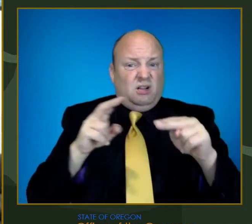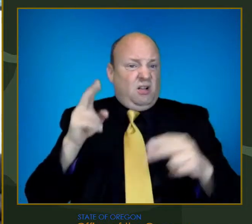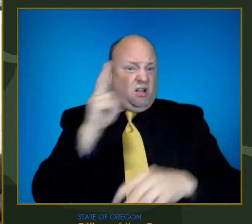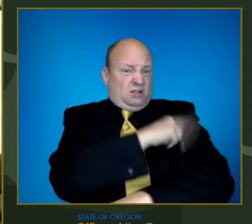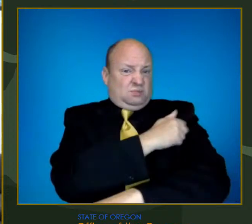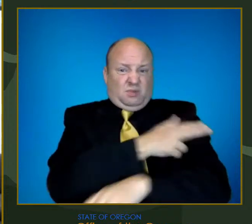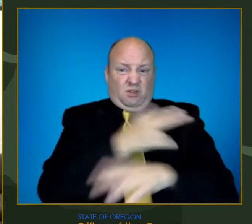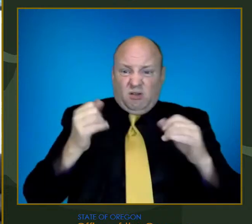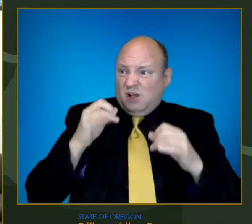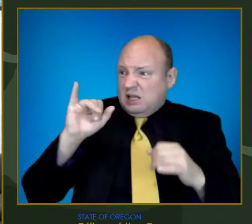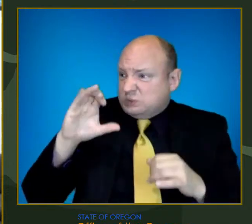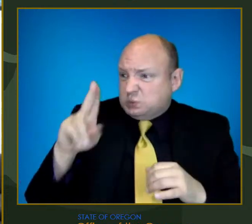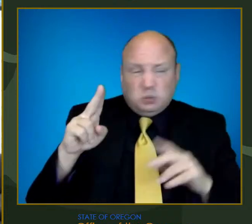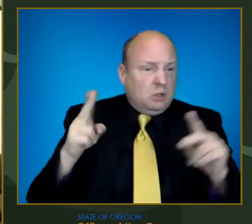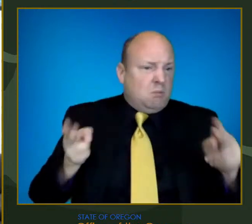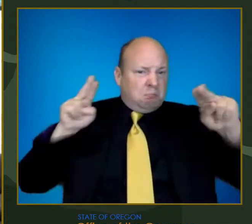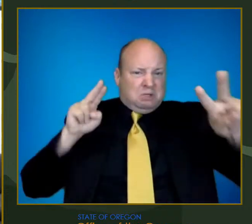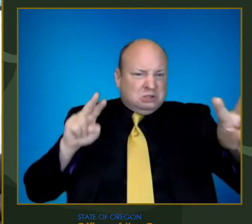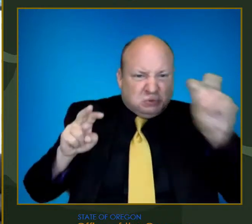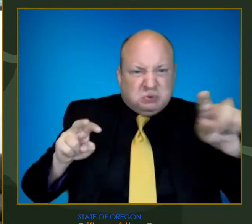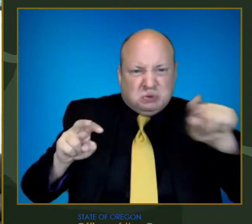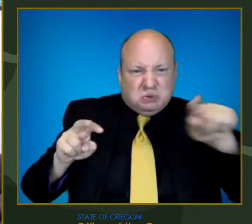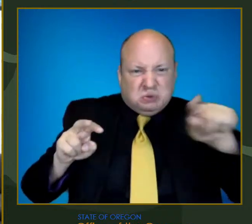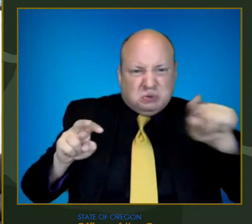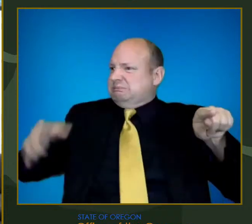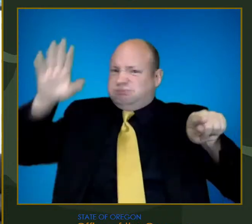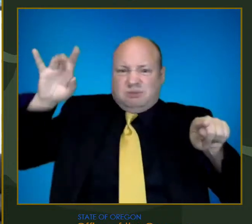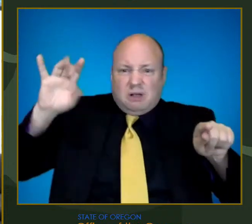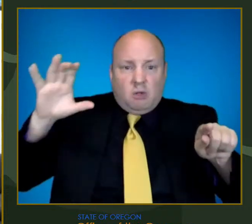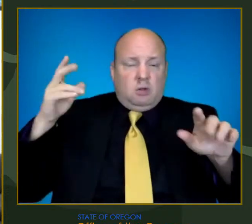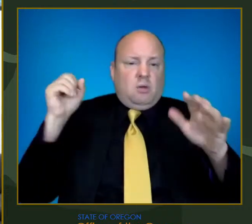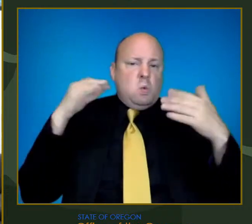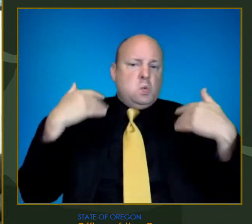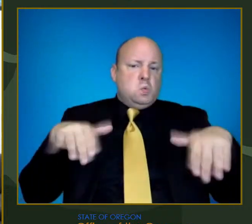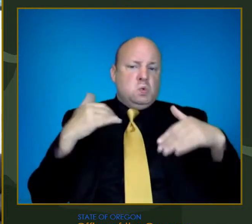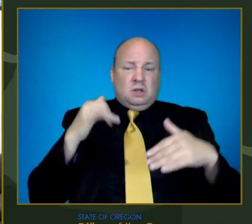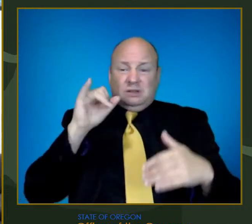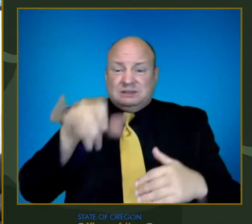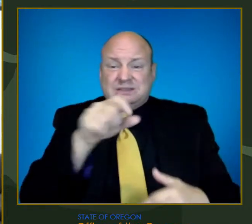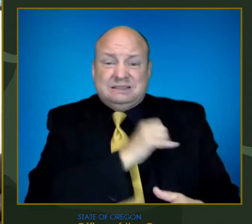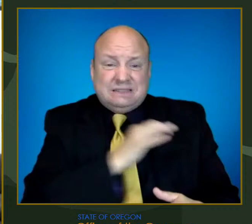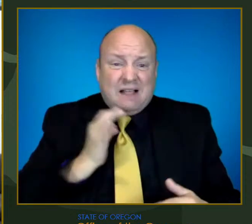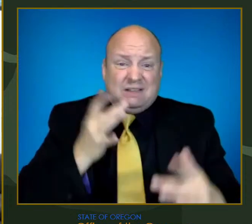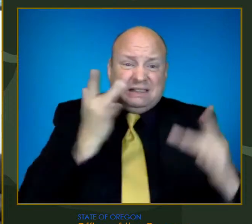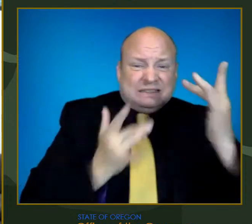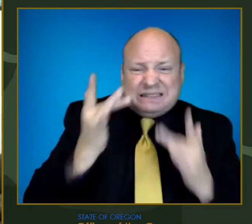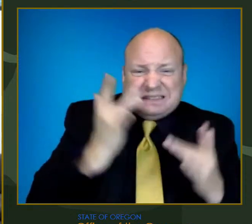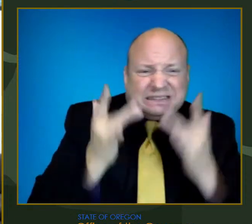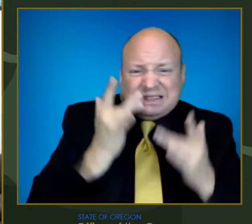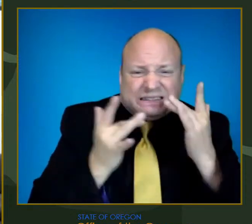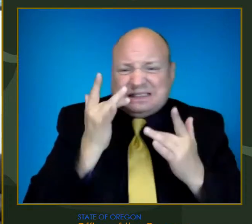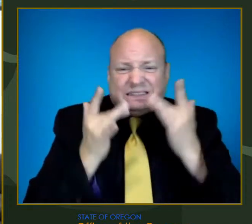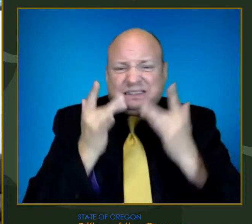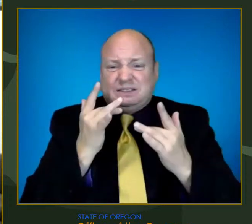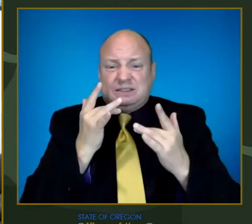Hospitals are approaching their maximum limits in beds and staffing. 93% of hospital beds in Oregon are